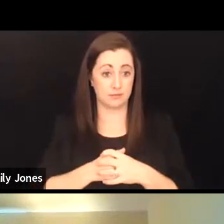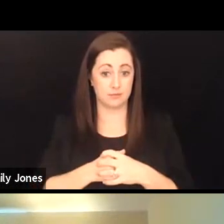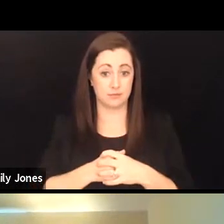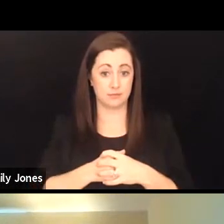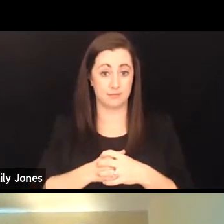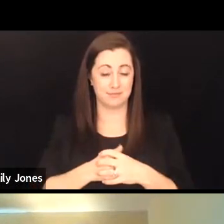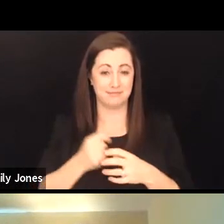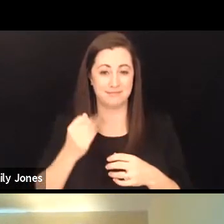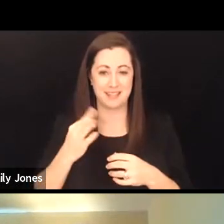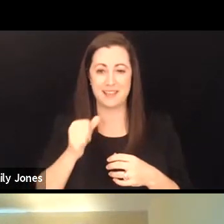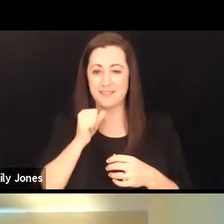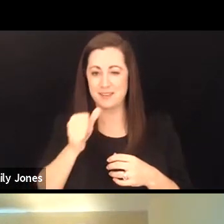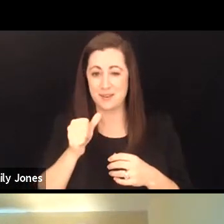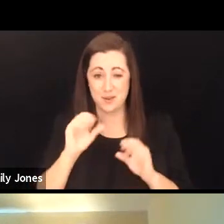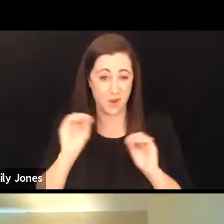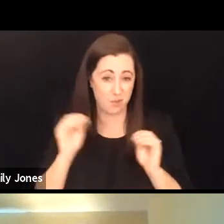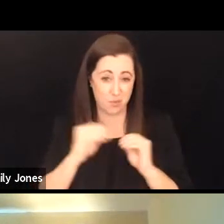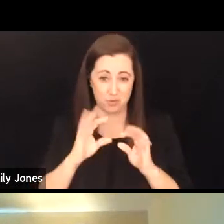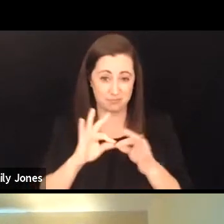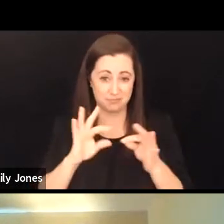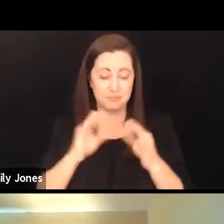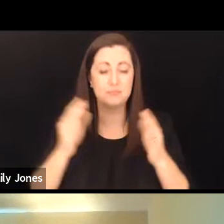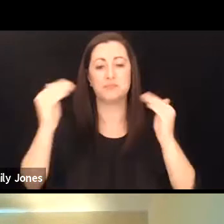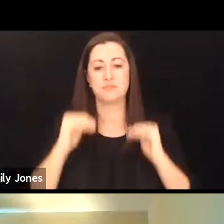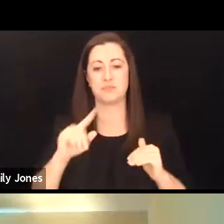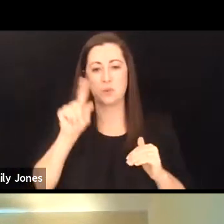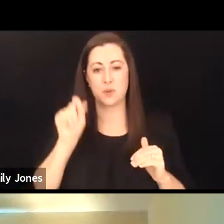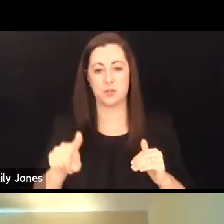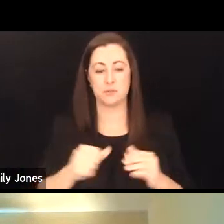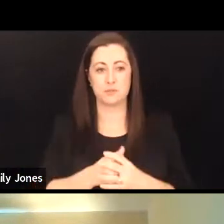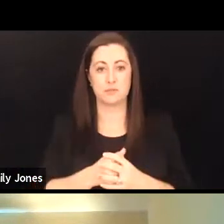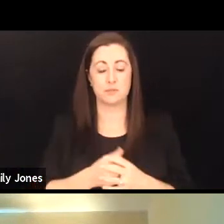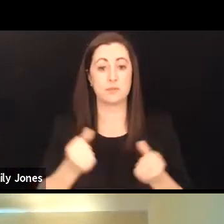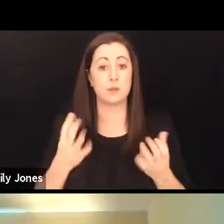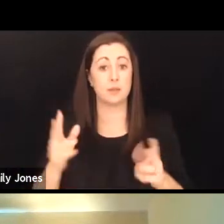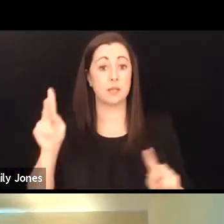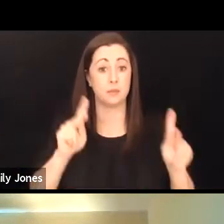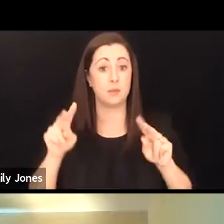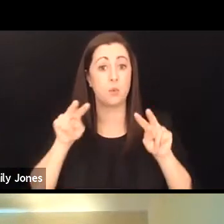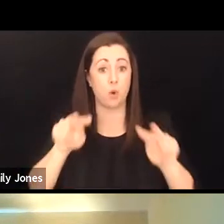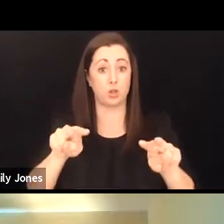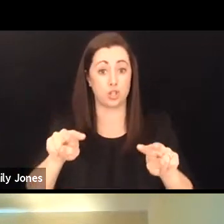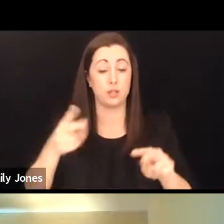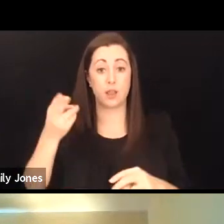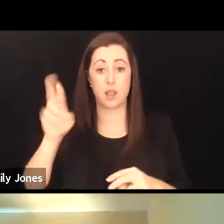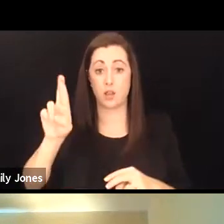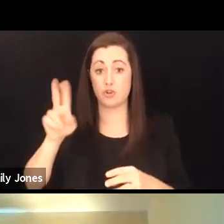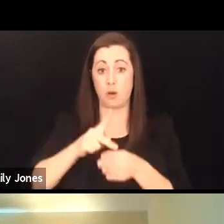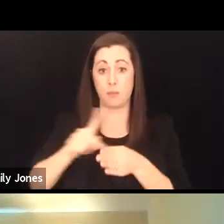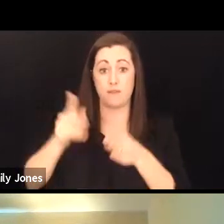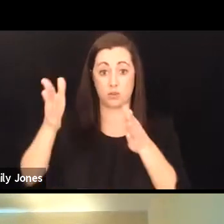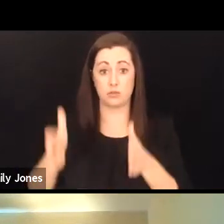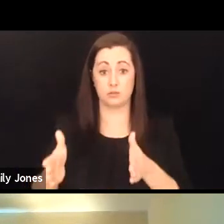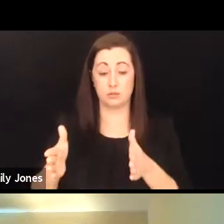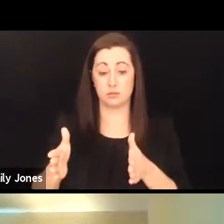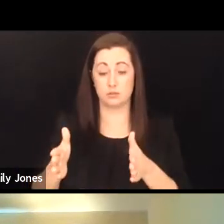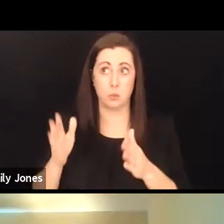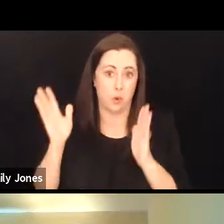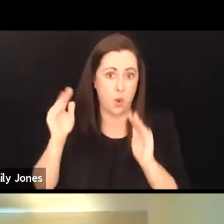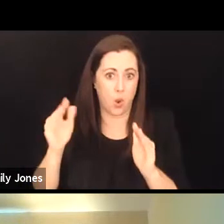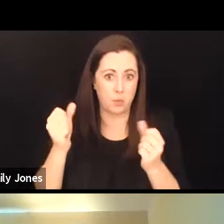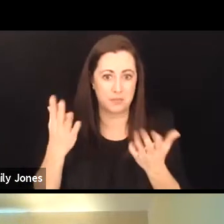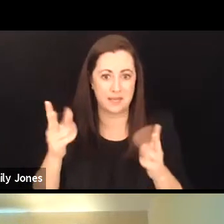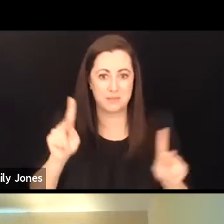If not, well, let's move on to the next question. A lot of people watching, human resources professionals, we would hope at the very least. So how